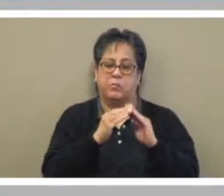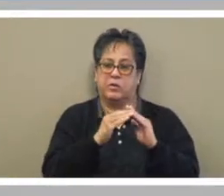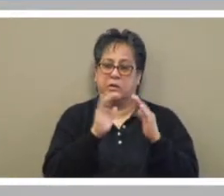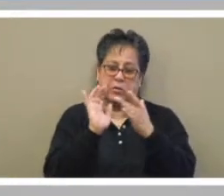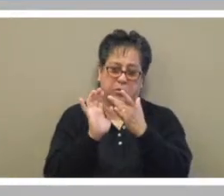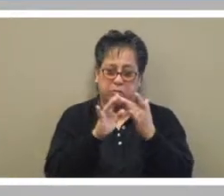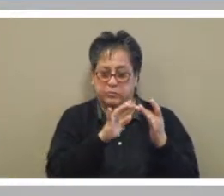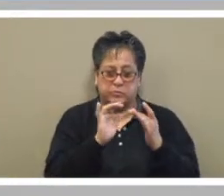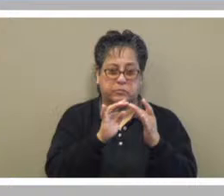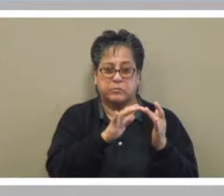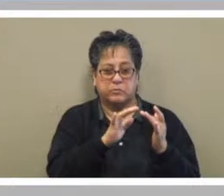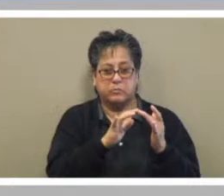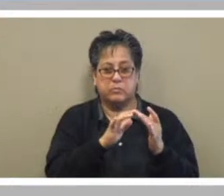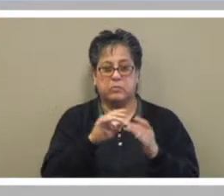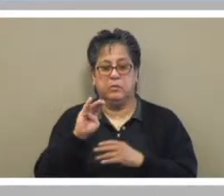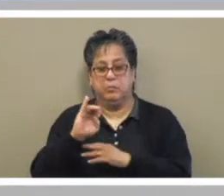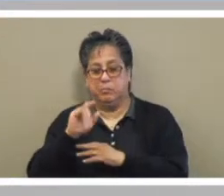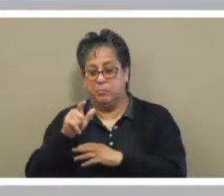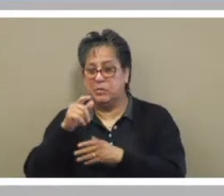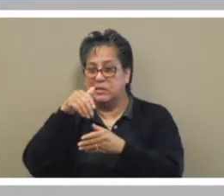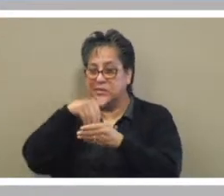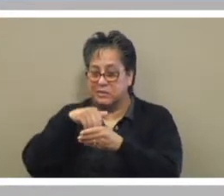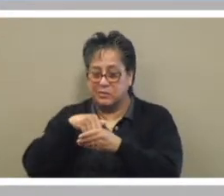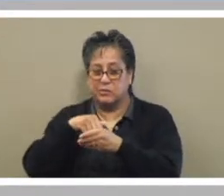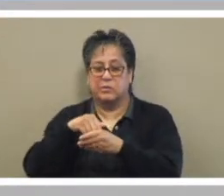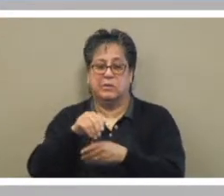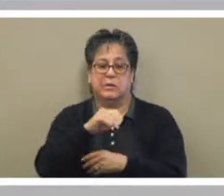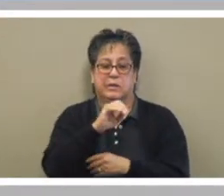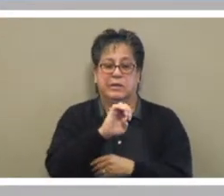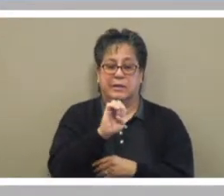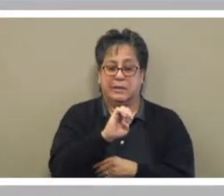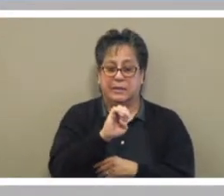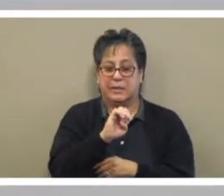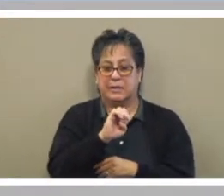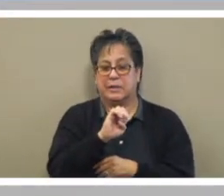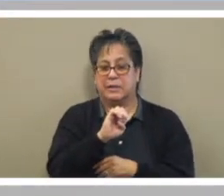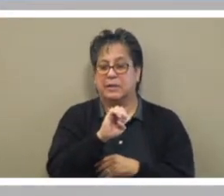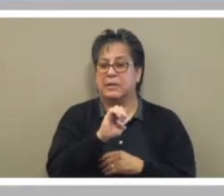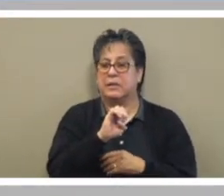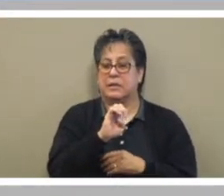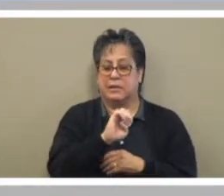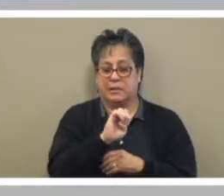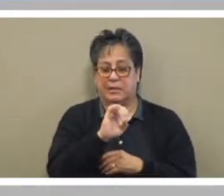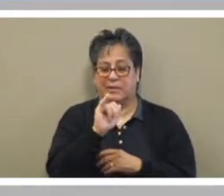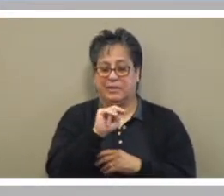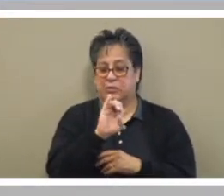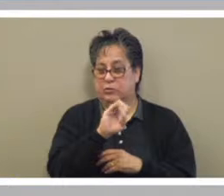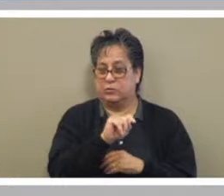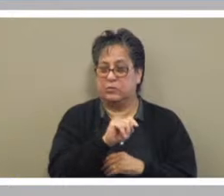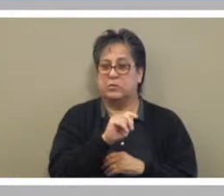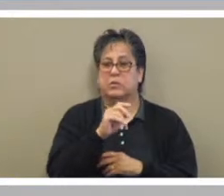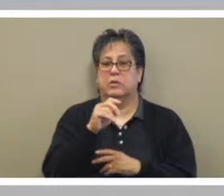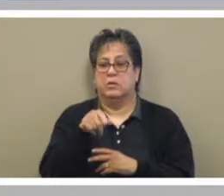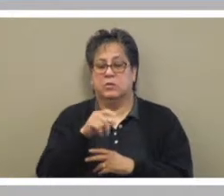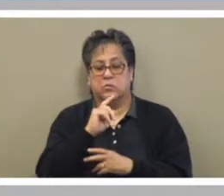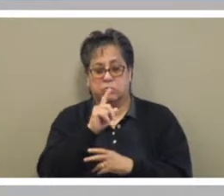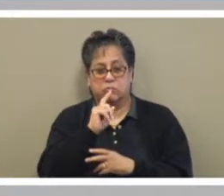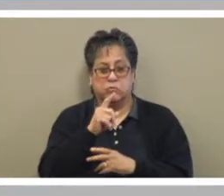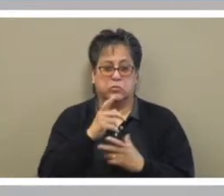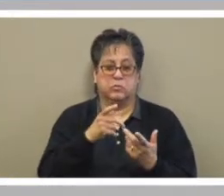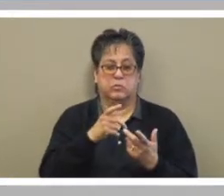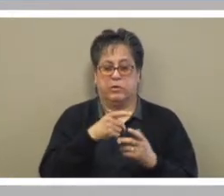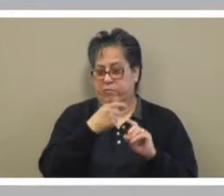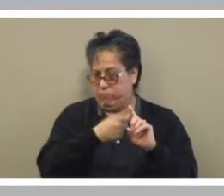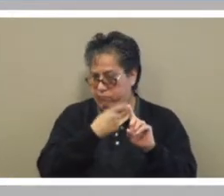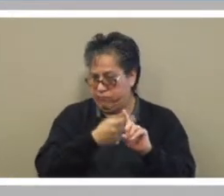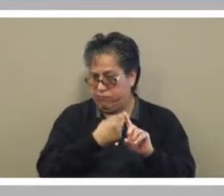We did bill inserts. We have an e-newsletter that we send out to all of our customers with an extremely high open rate that we're really, really proud of every single